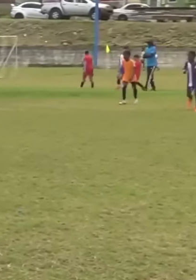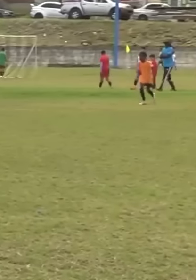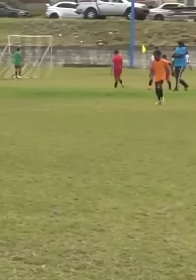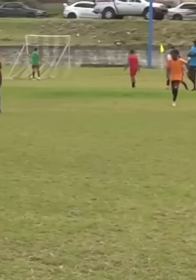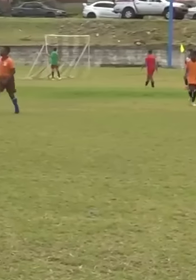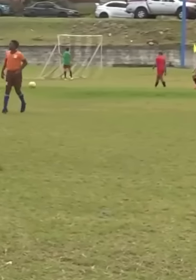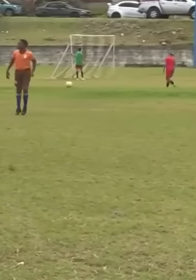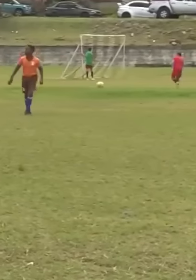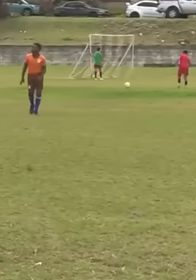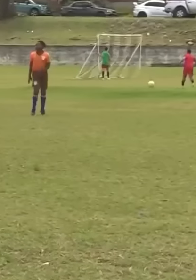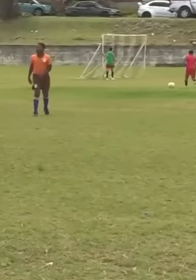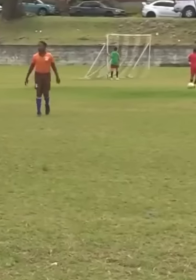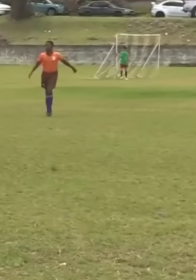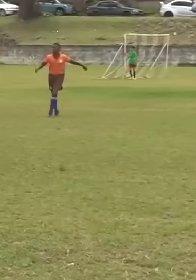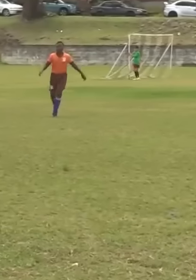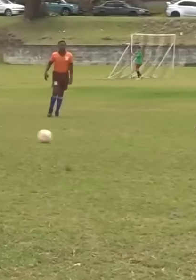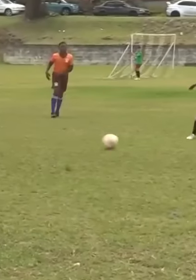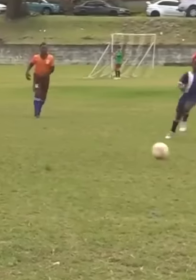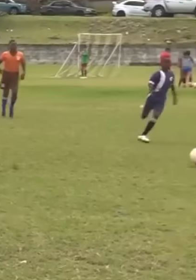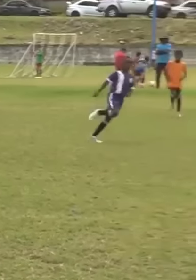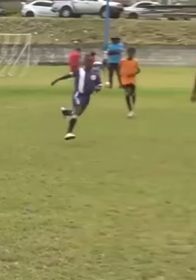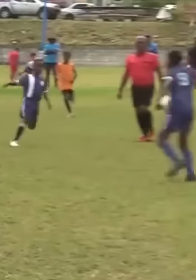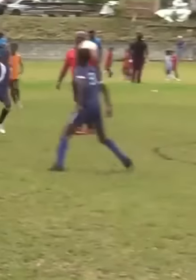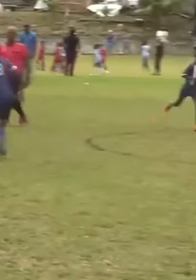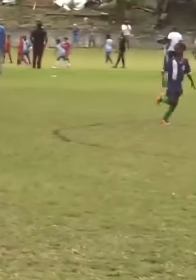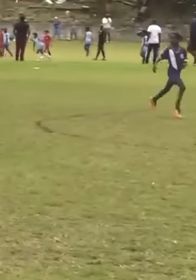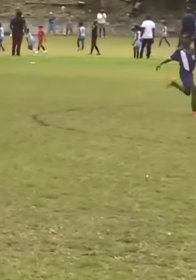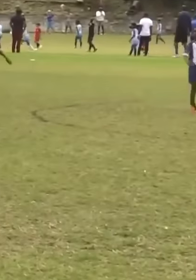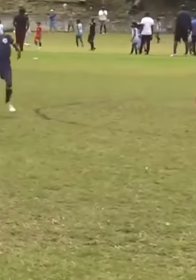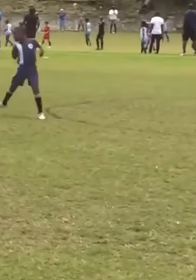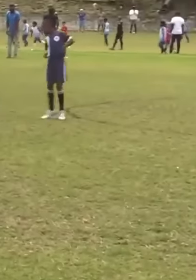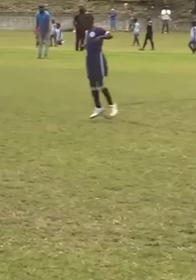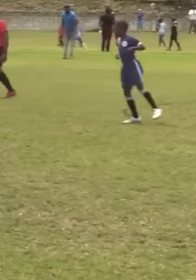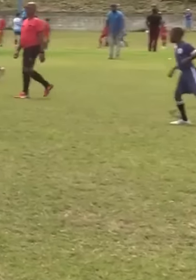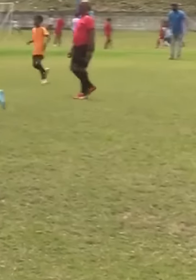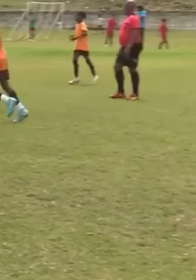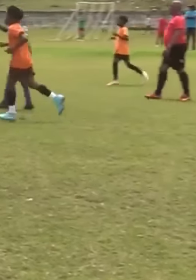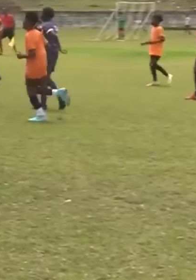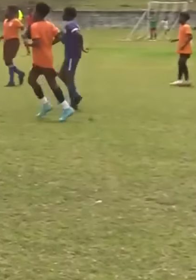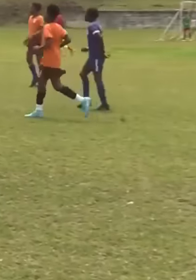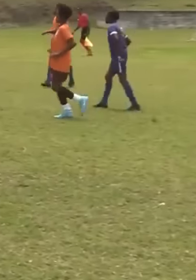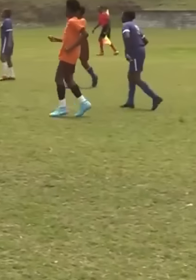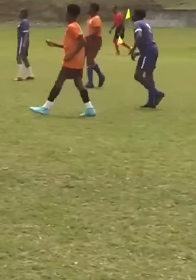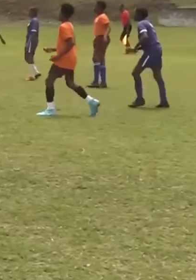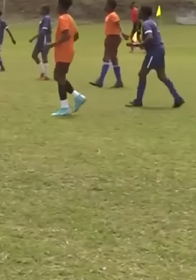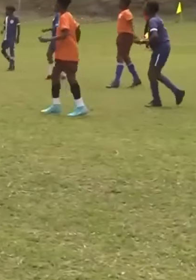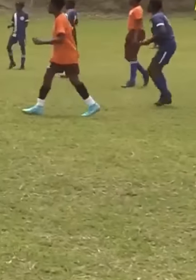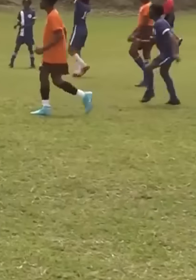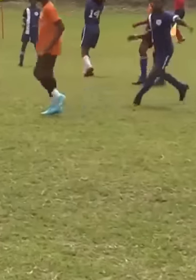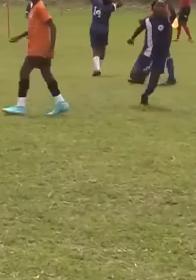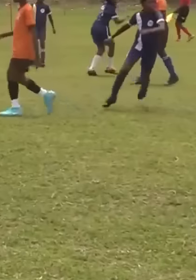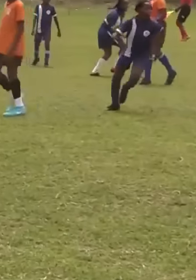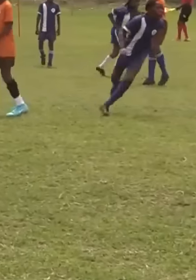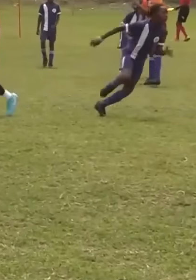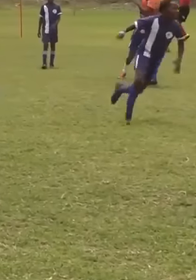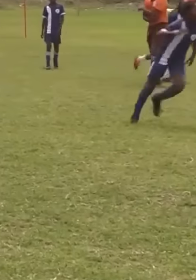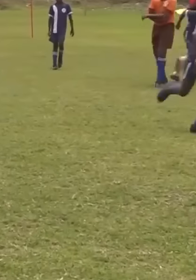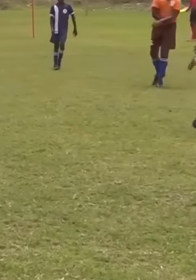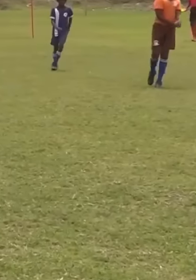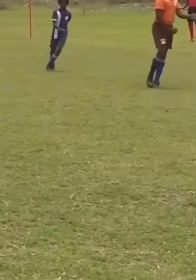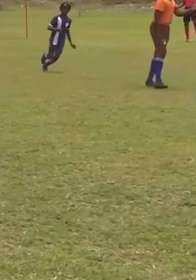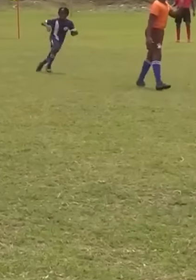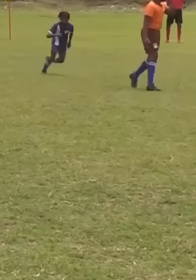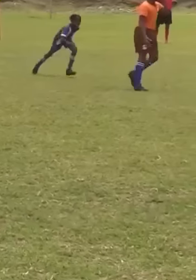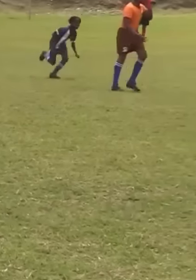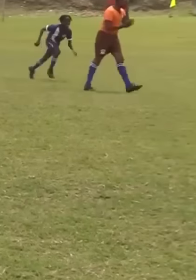the same combination that resulted in the first goal. Graves from long range. Painful to watch. Through